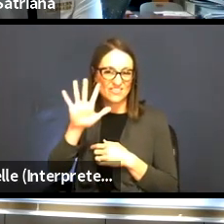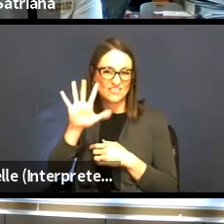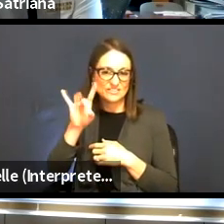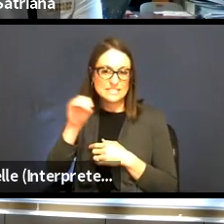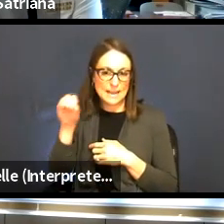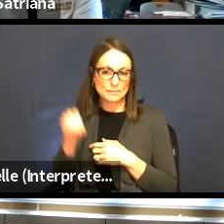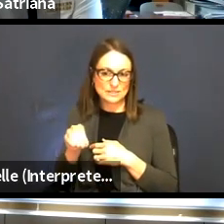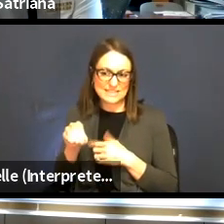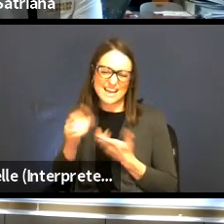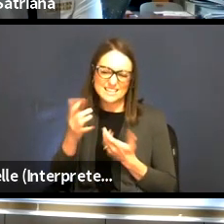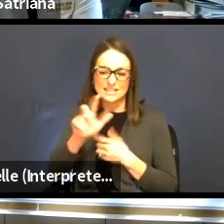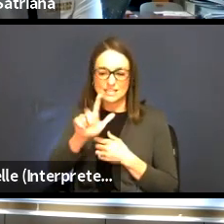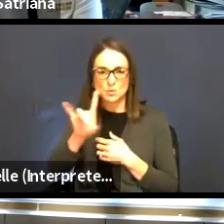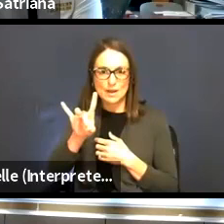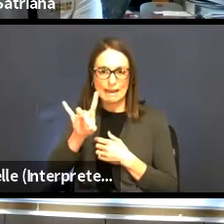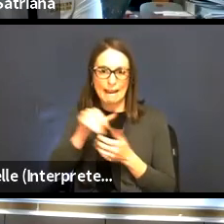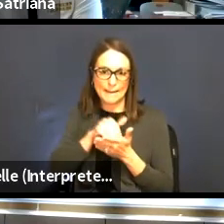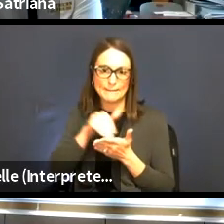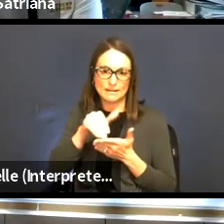million.